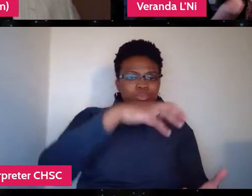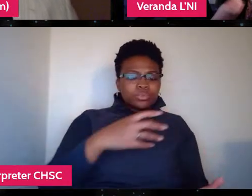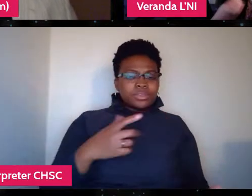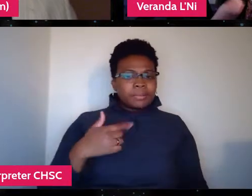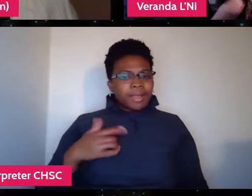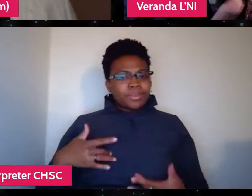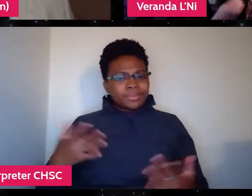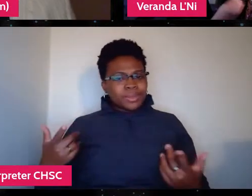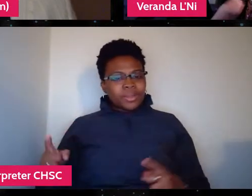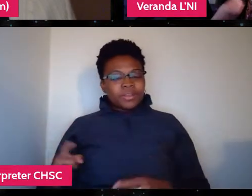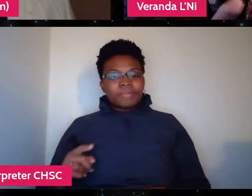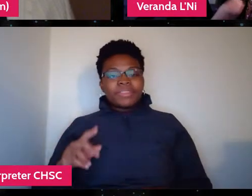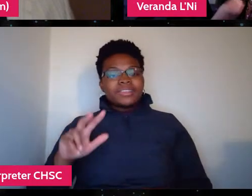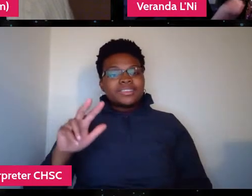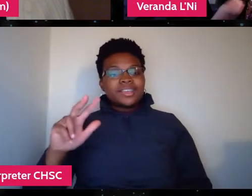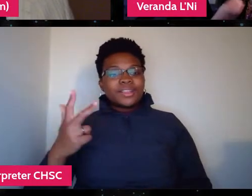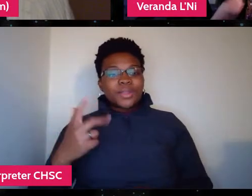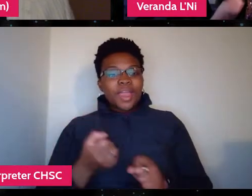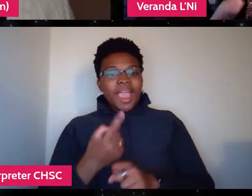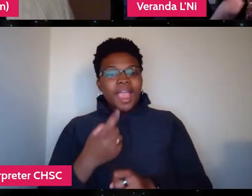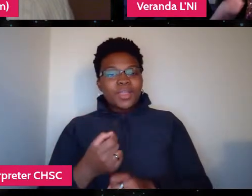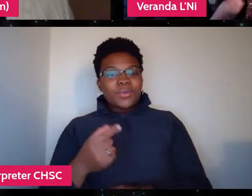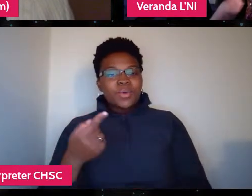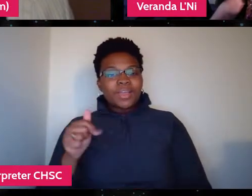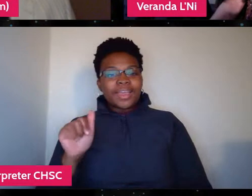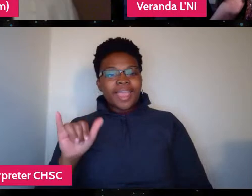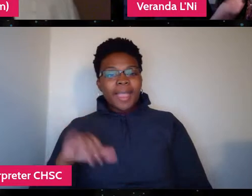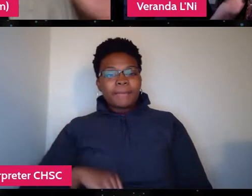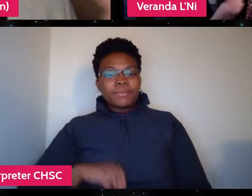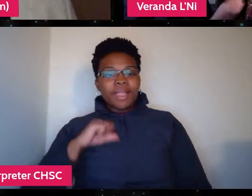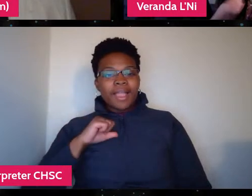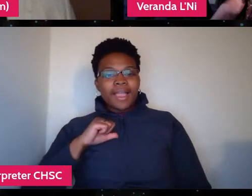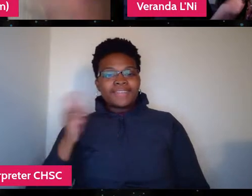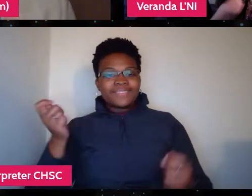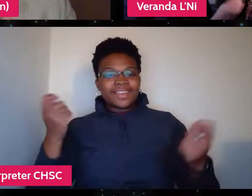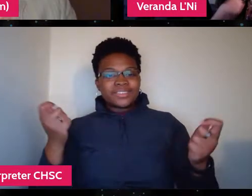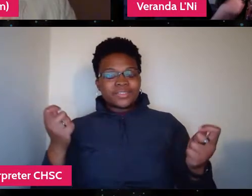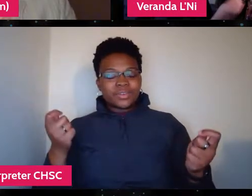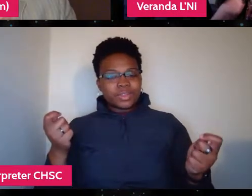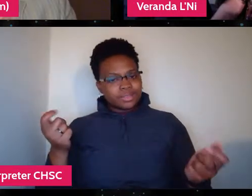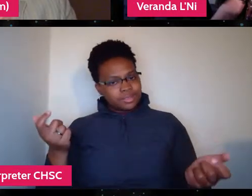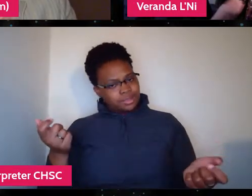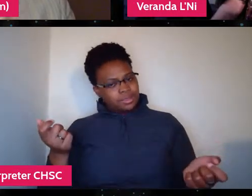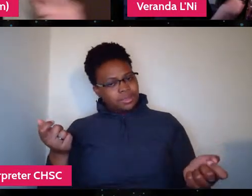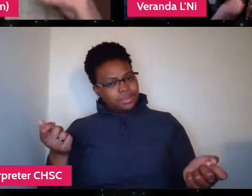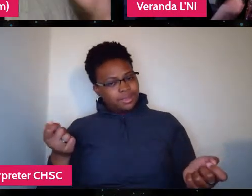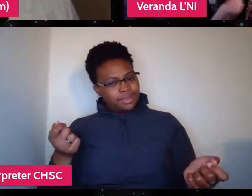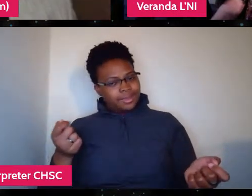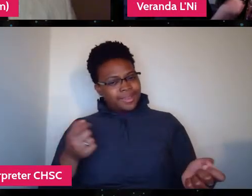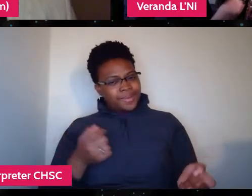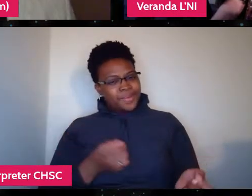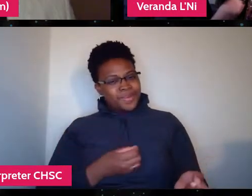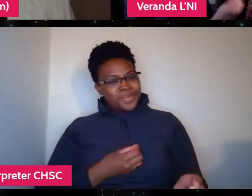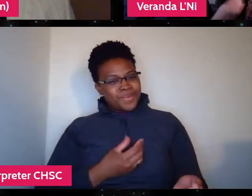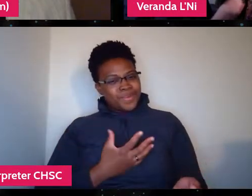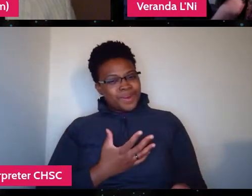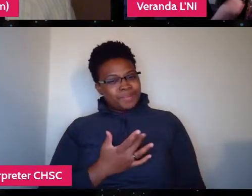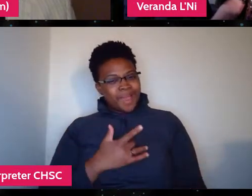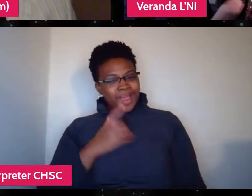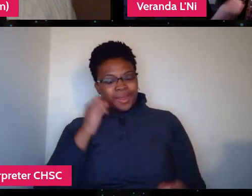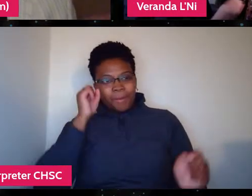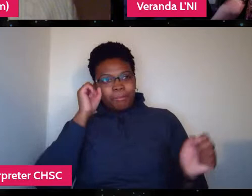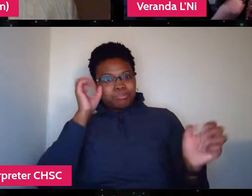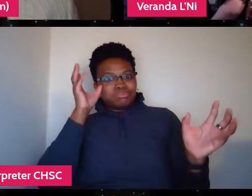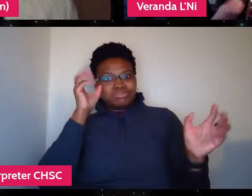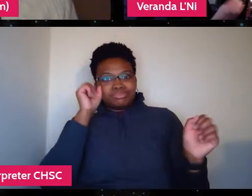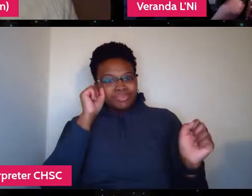third annual Gay Pride Festival, you know? So, which just like, warmed my heart and blew my mind at the same